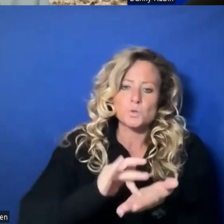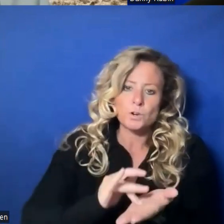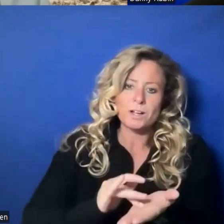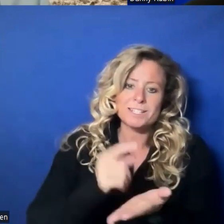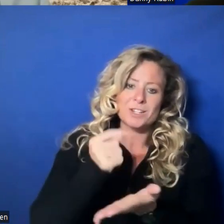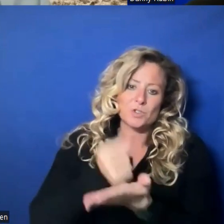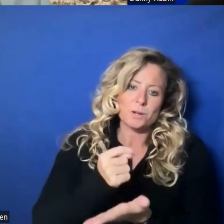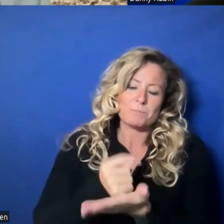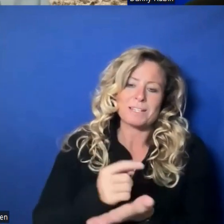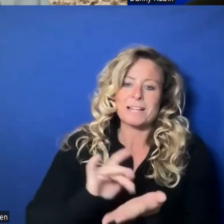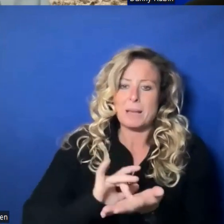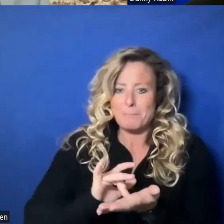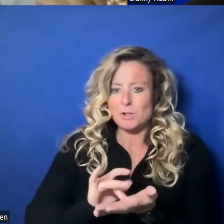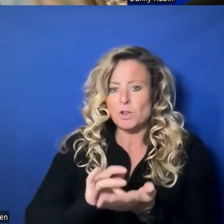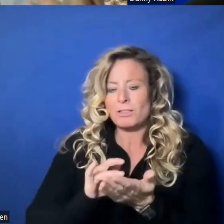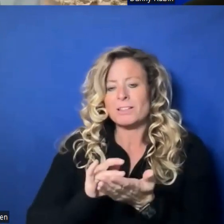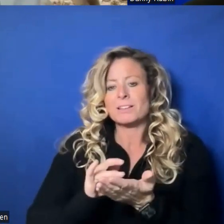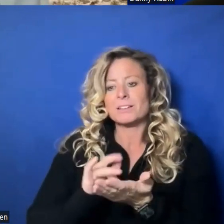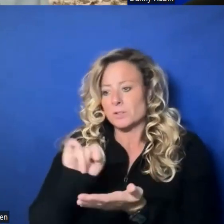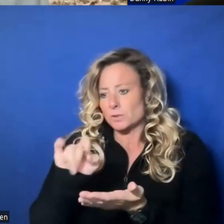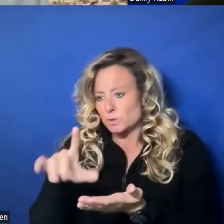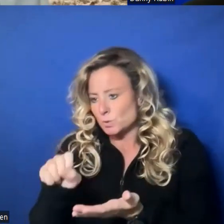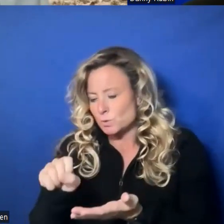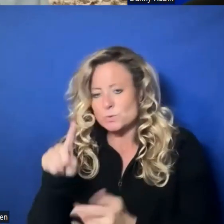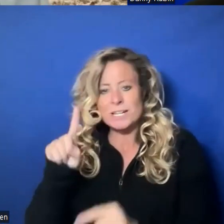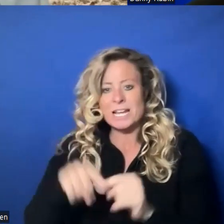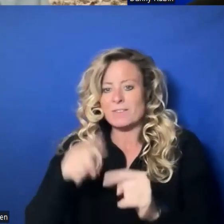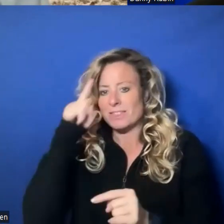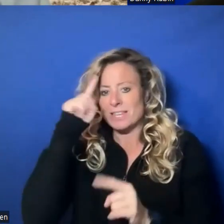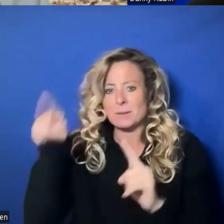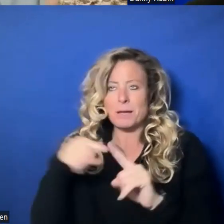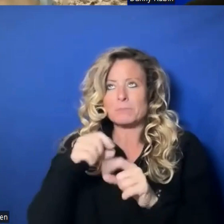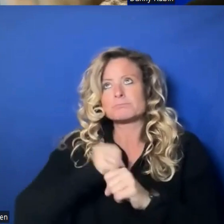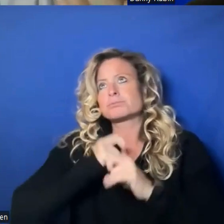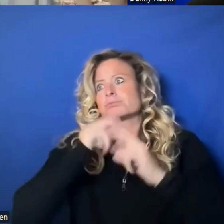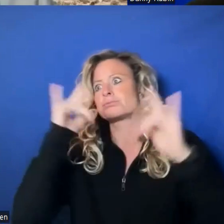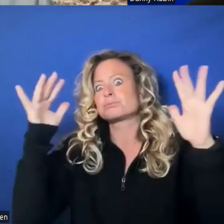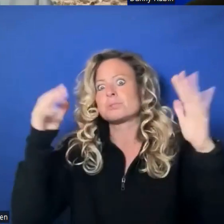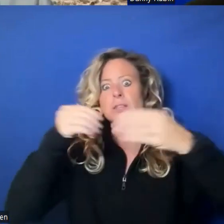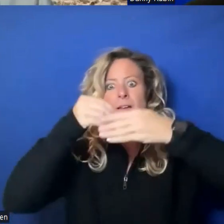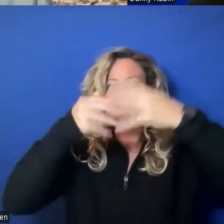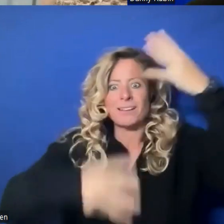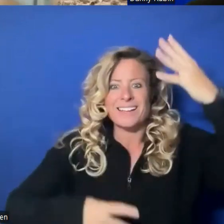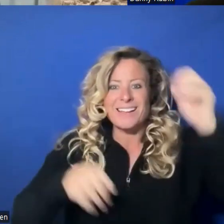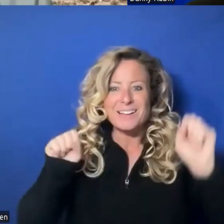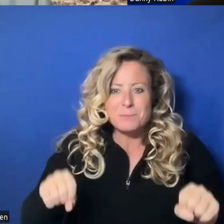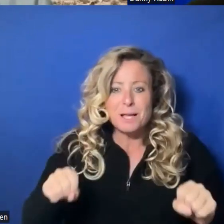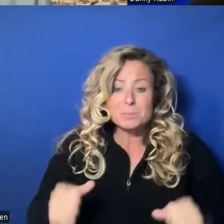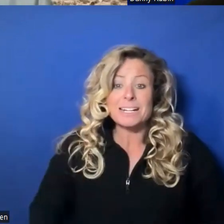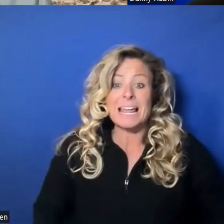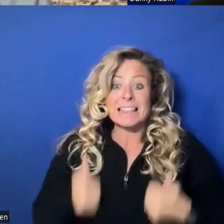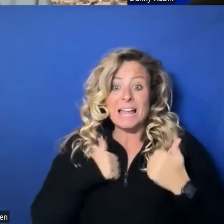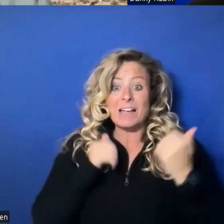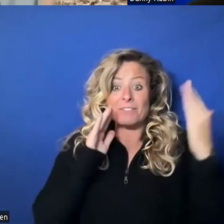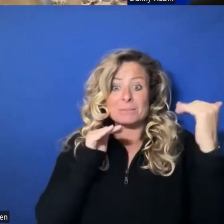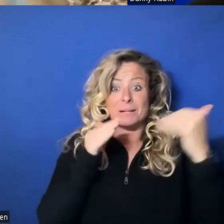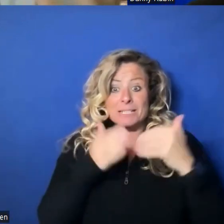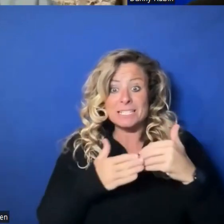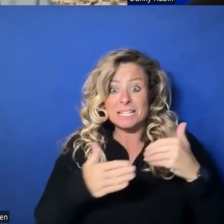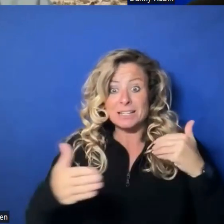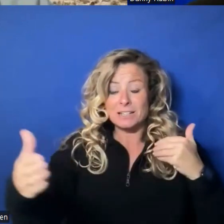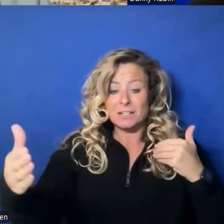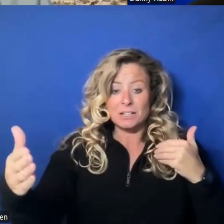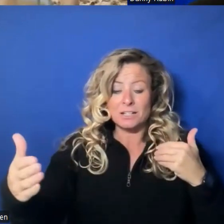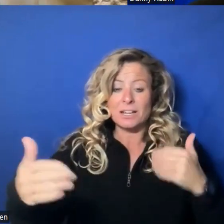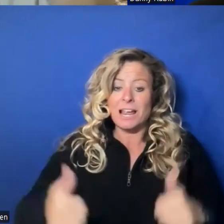treatment and medical instruments we can't even think about. Yep. And life expectancy and